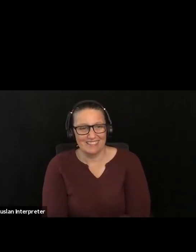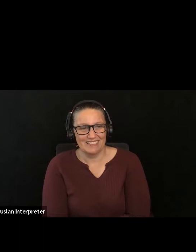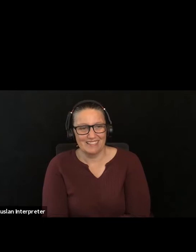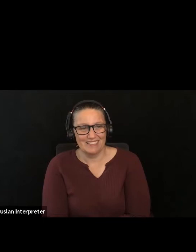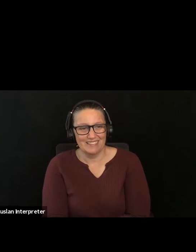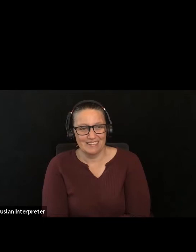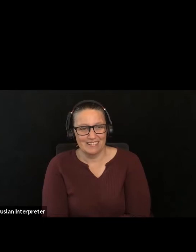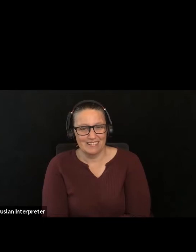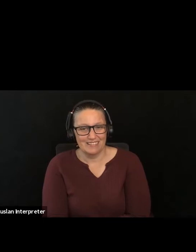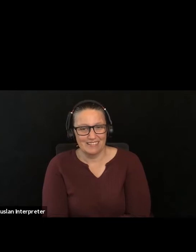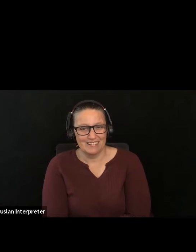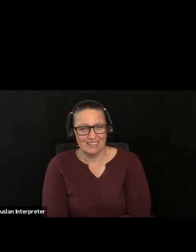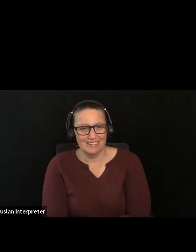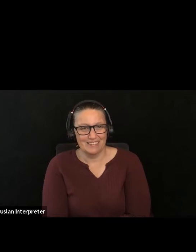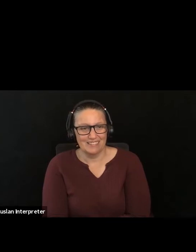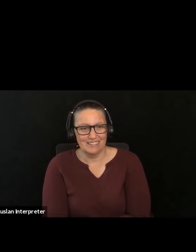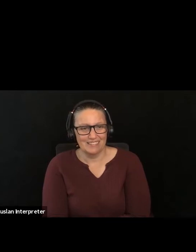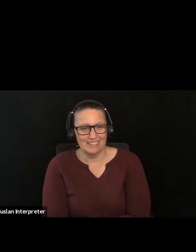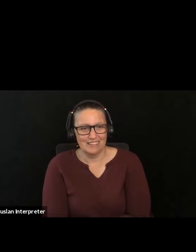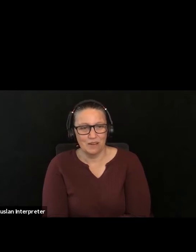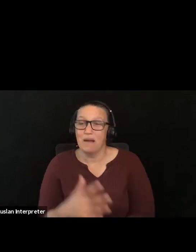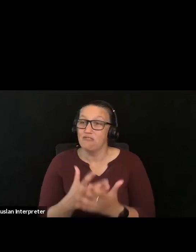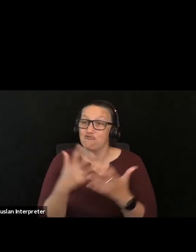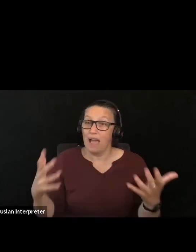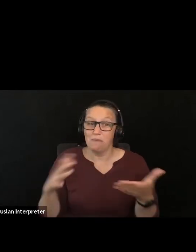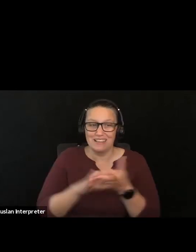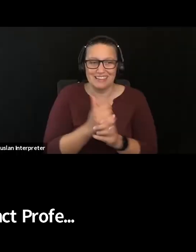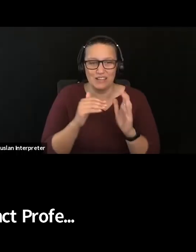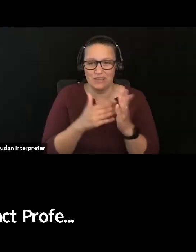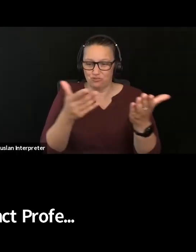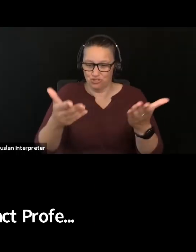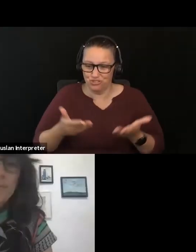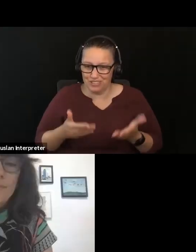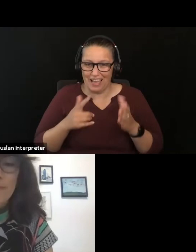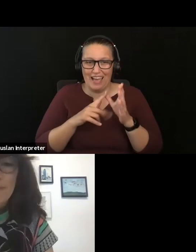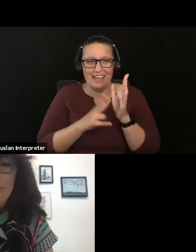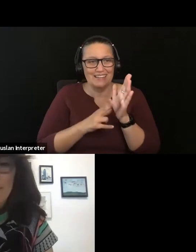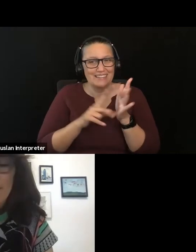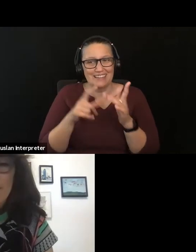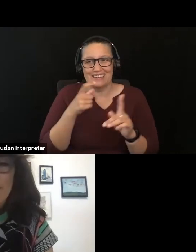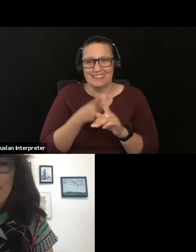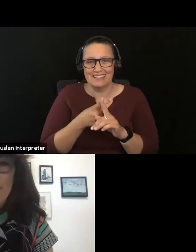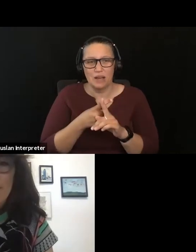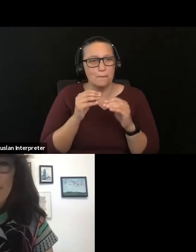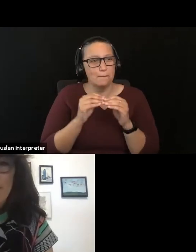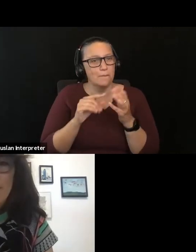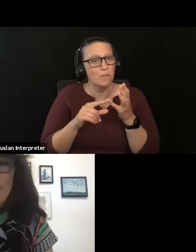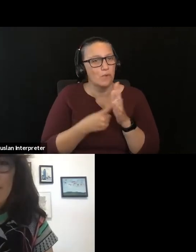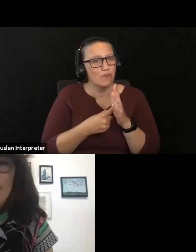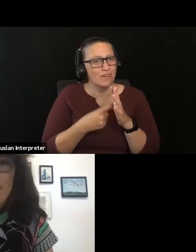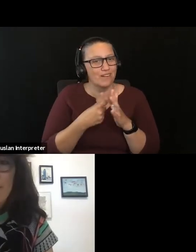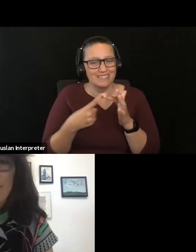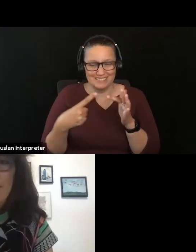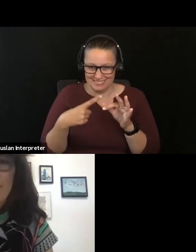And it is now my great pleasure to introduce Anik Borquez. Anik is an assistant